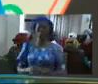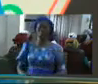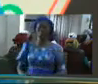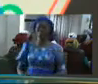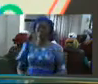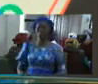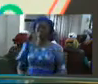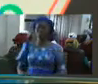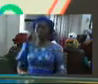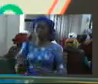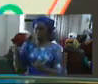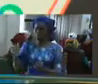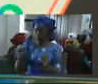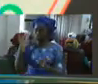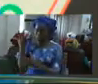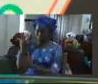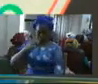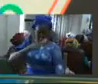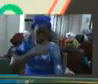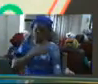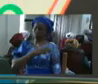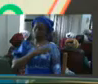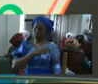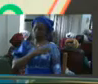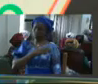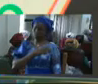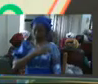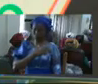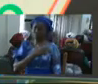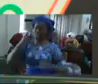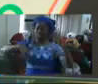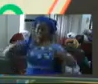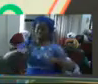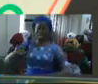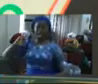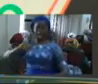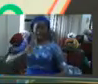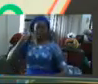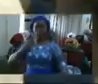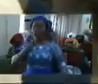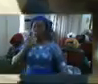Put your hand on your chest and say, I will not be afraid.